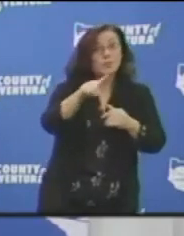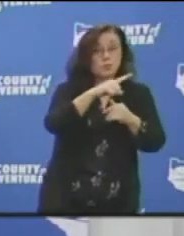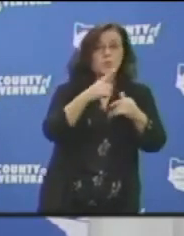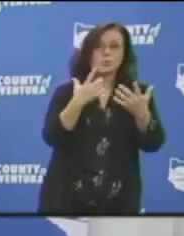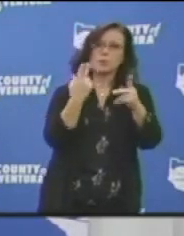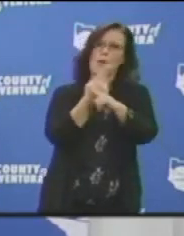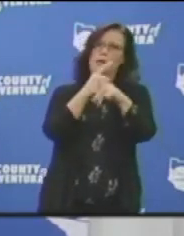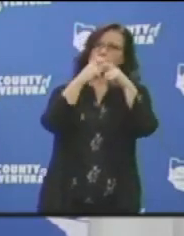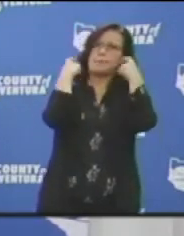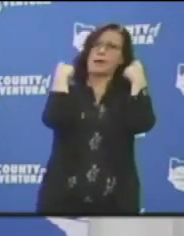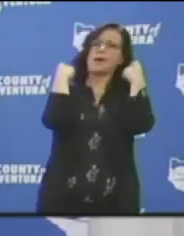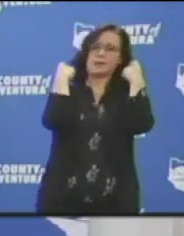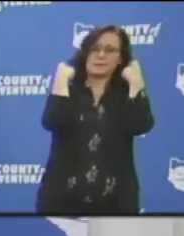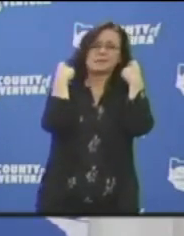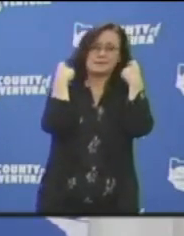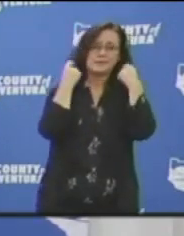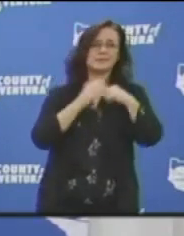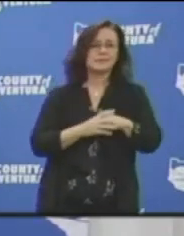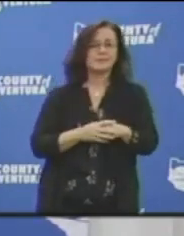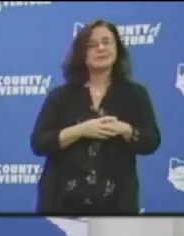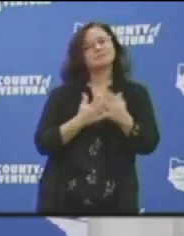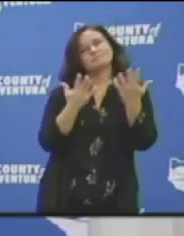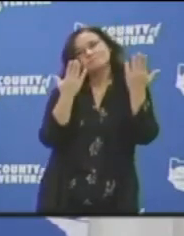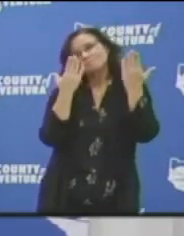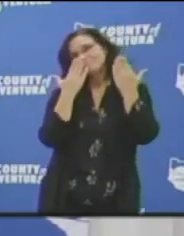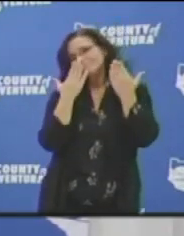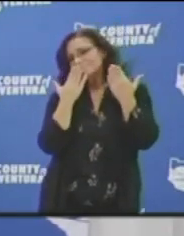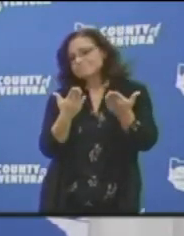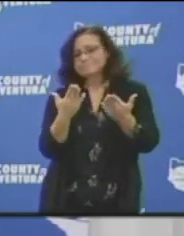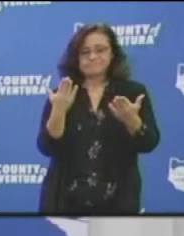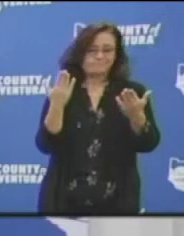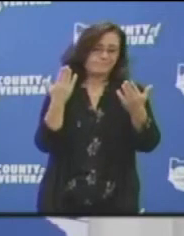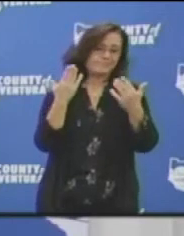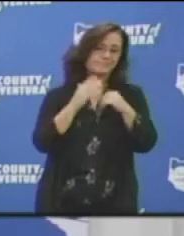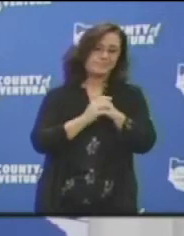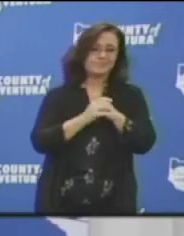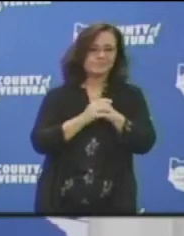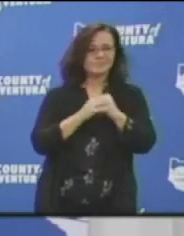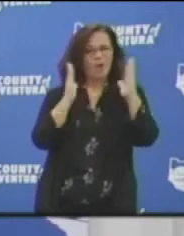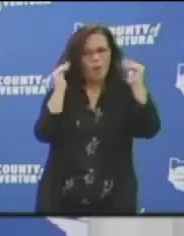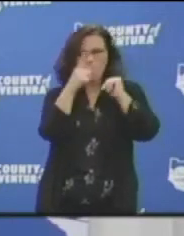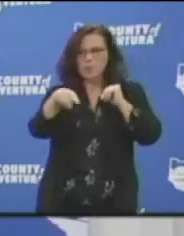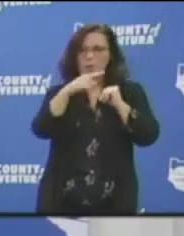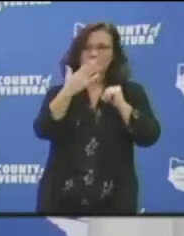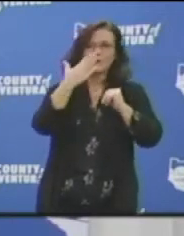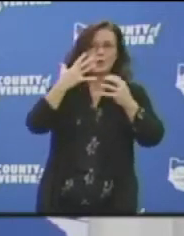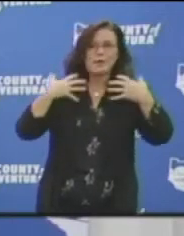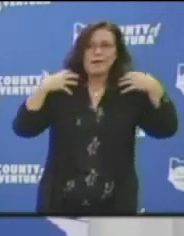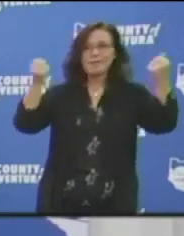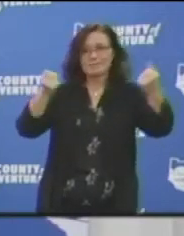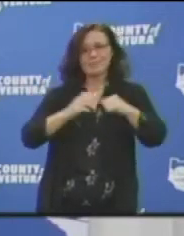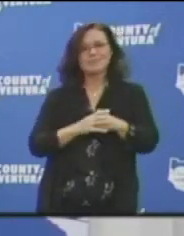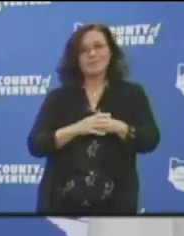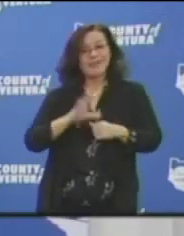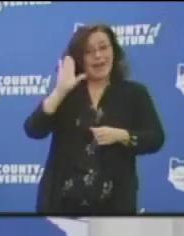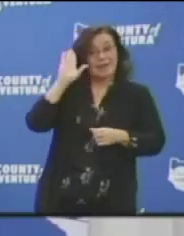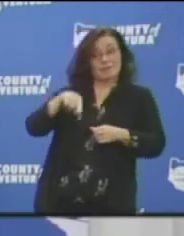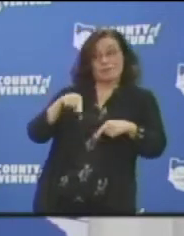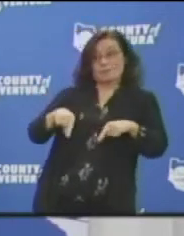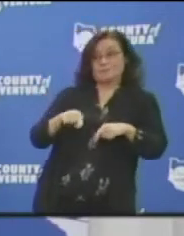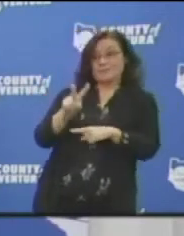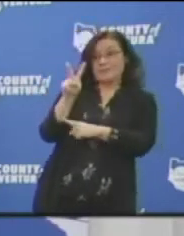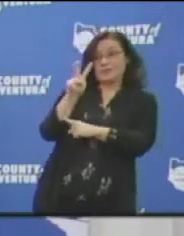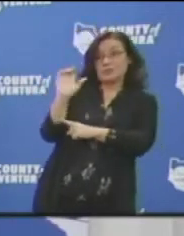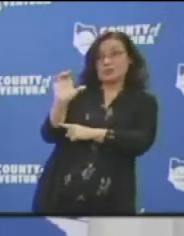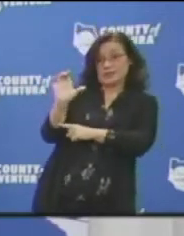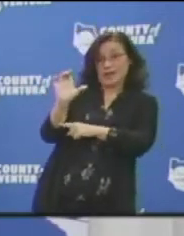to wish you good health. I know that we have, as a county, come together.